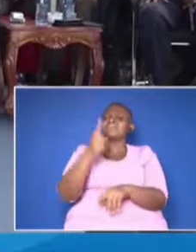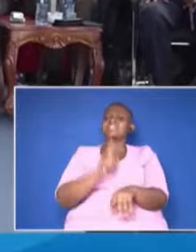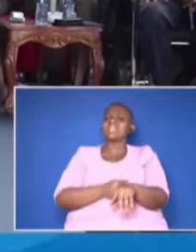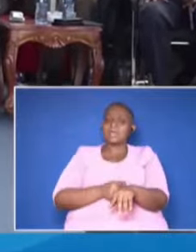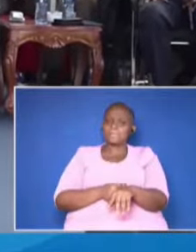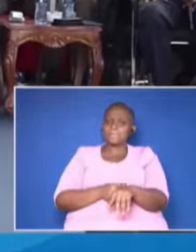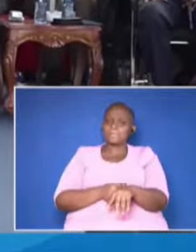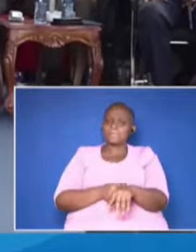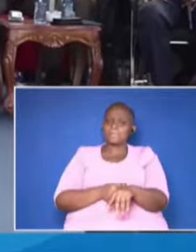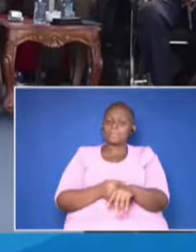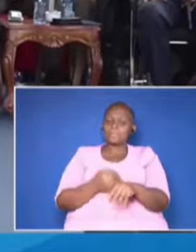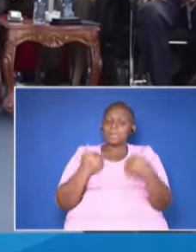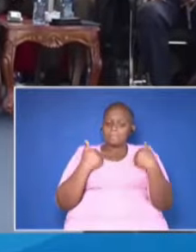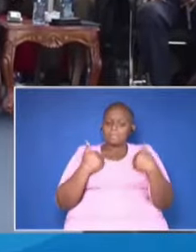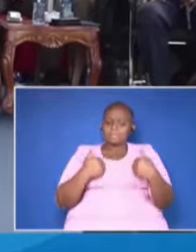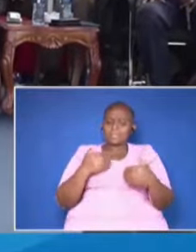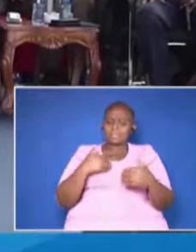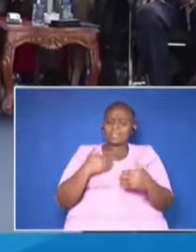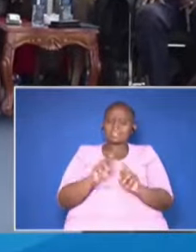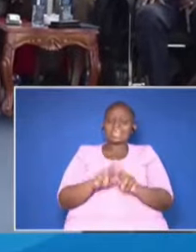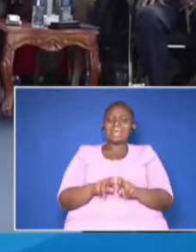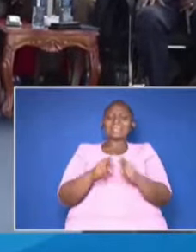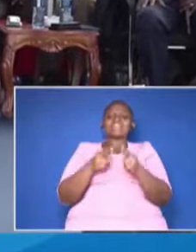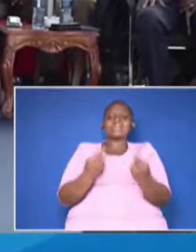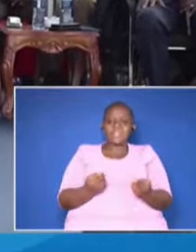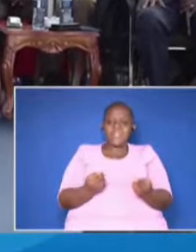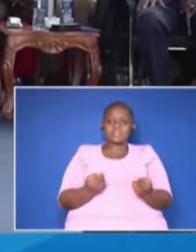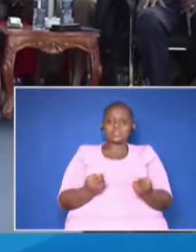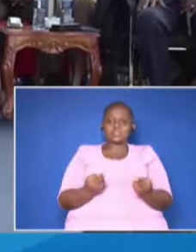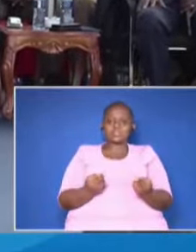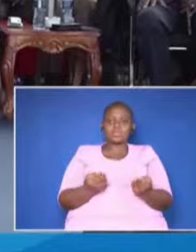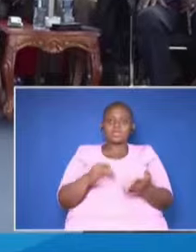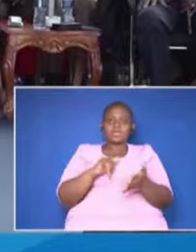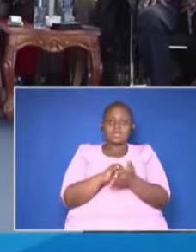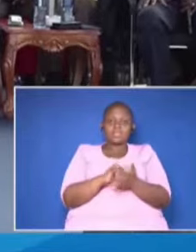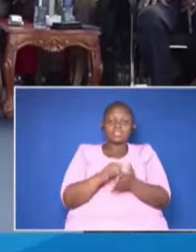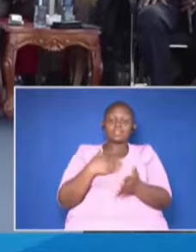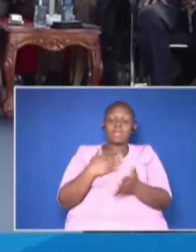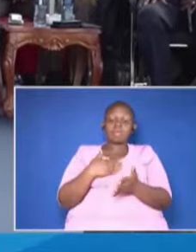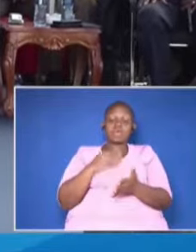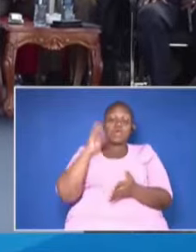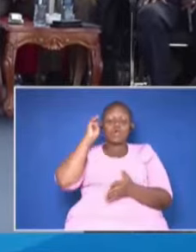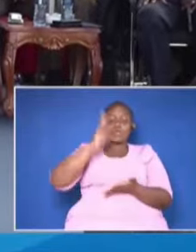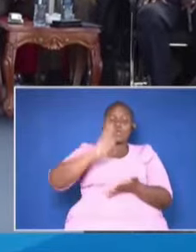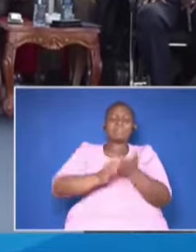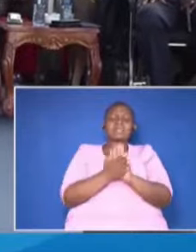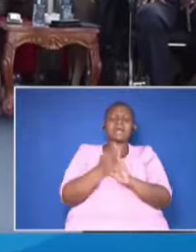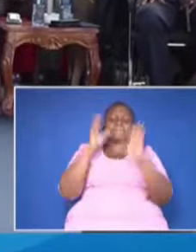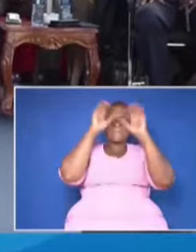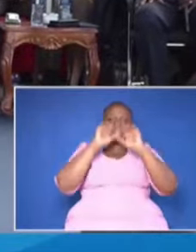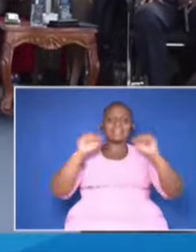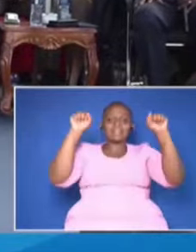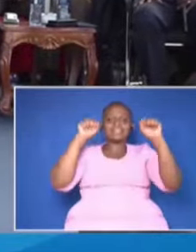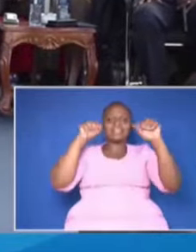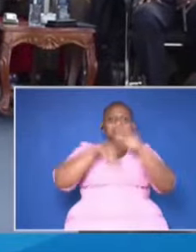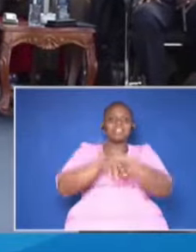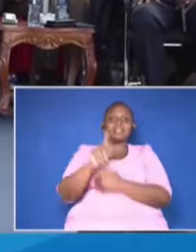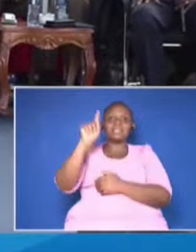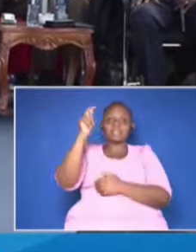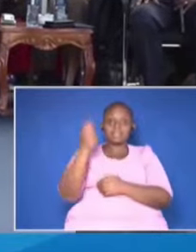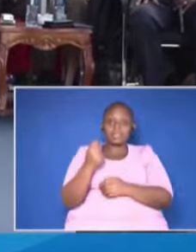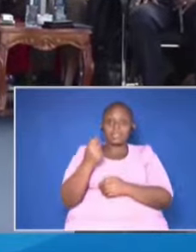time I got a revelation ation that I was going to be president in Kenya is